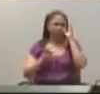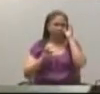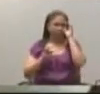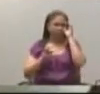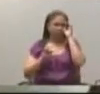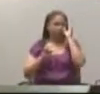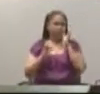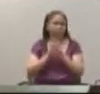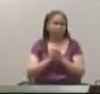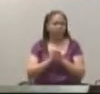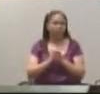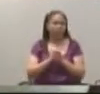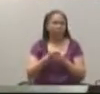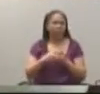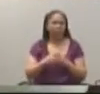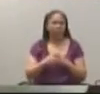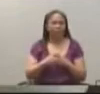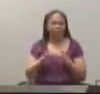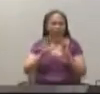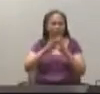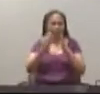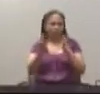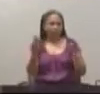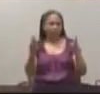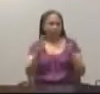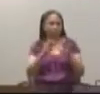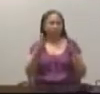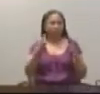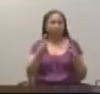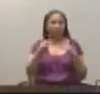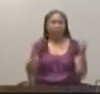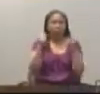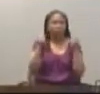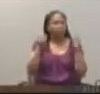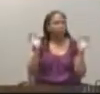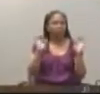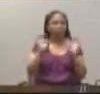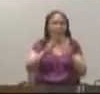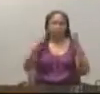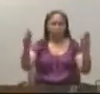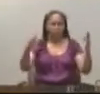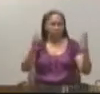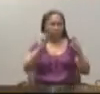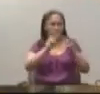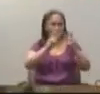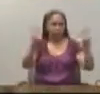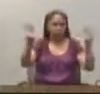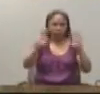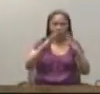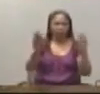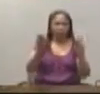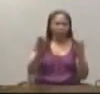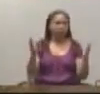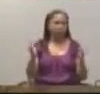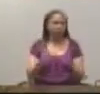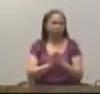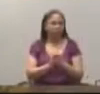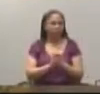out because it's all open, the doors open. Of course, there's no air conditioning, lots of mosquitoes.